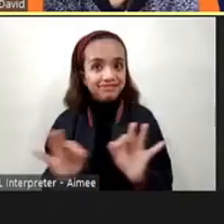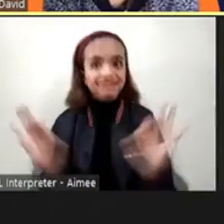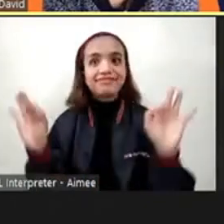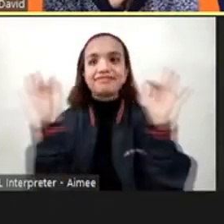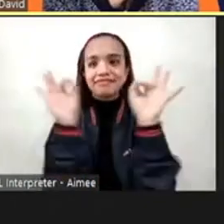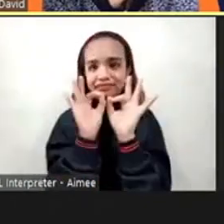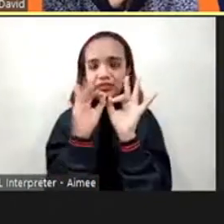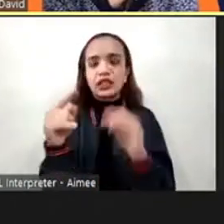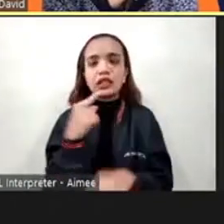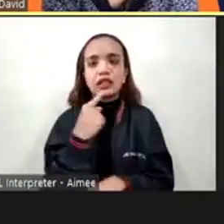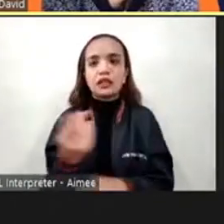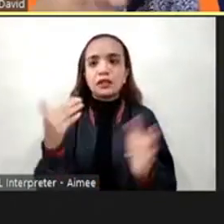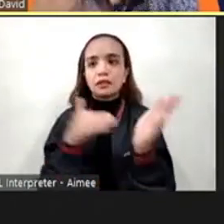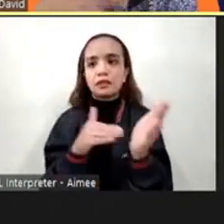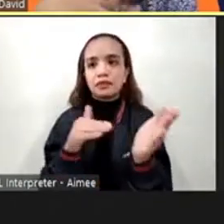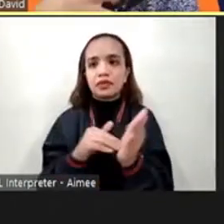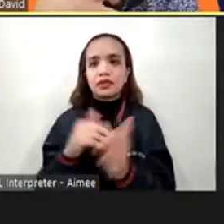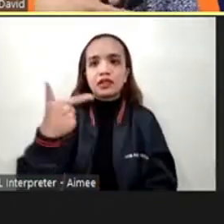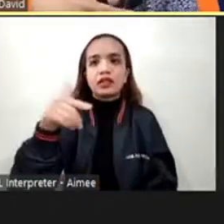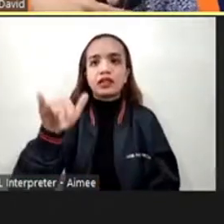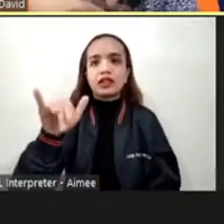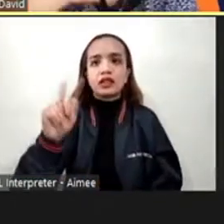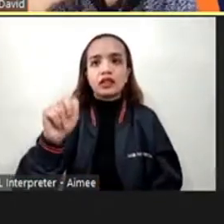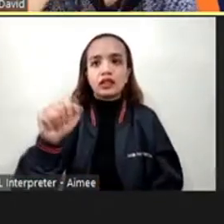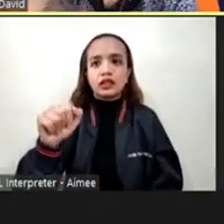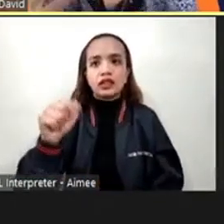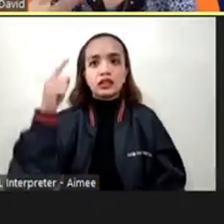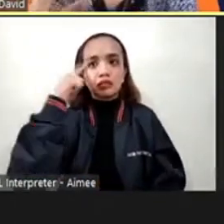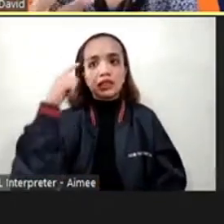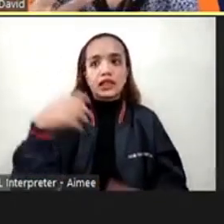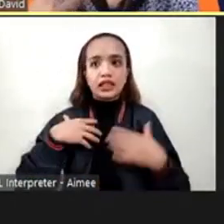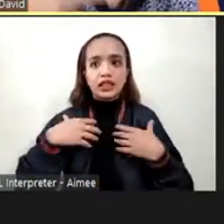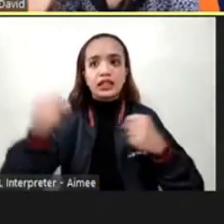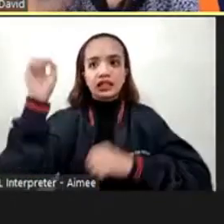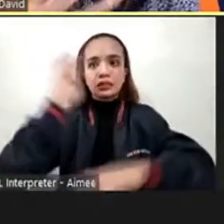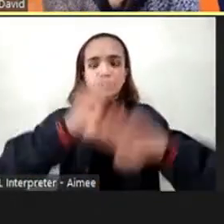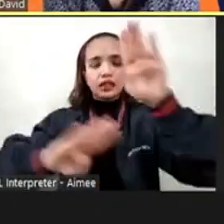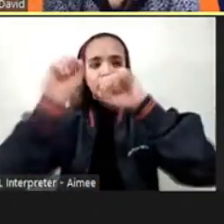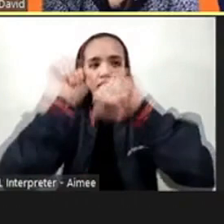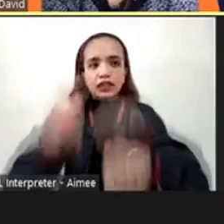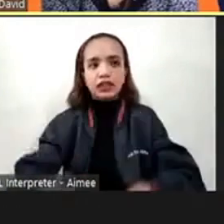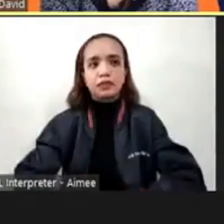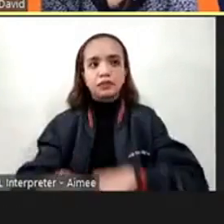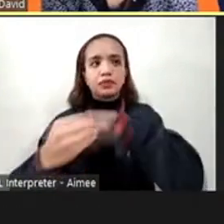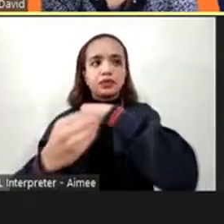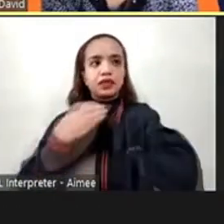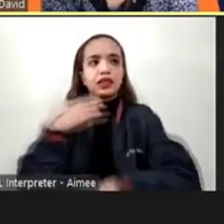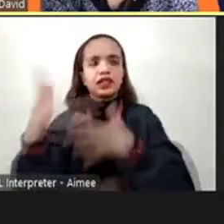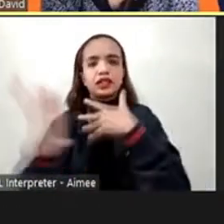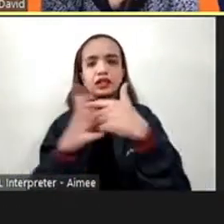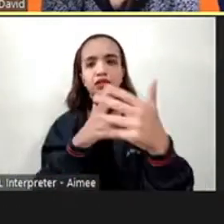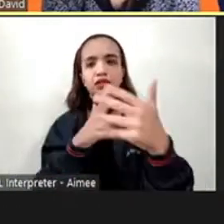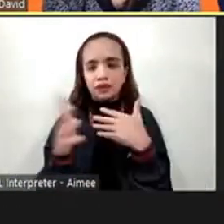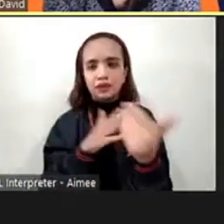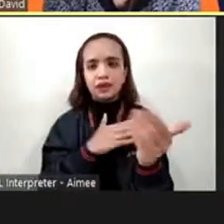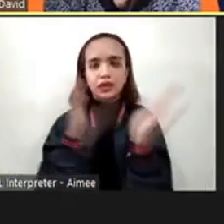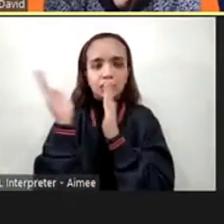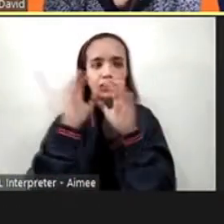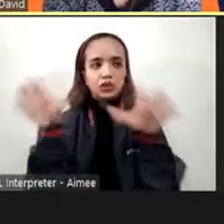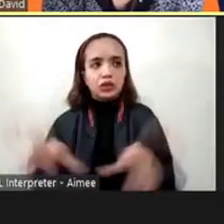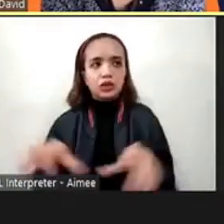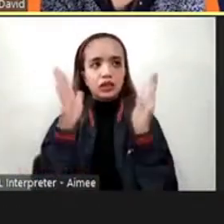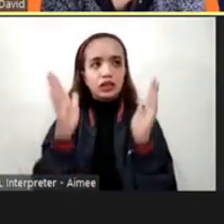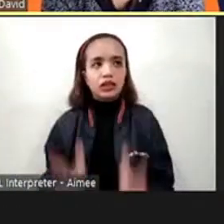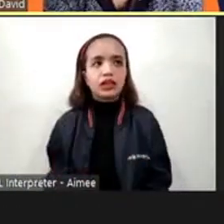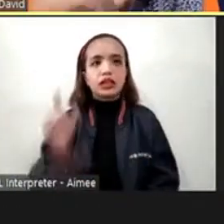sinabi ni Dr. Gina kanina, mental health problems can affect all of us, even the frontliners themselves. Kailangan din ng tulong